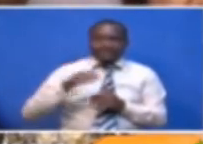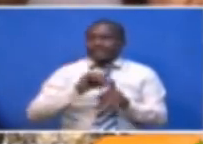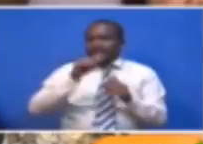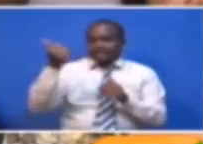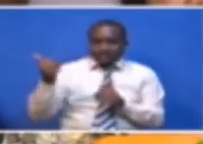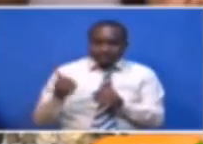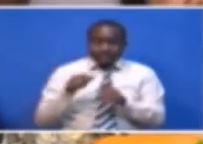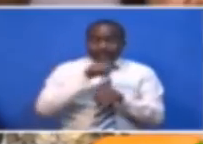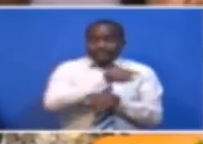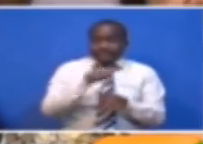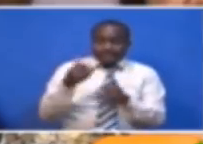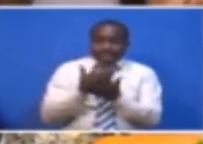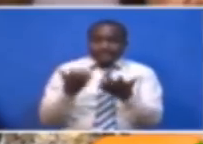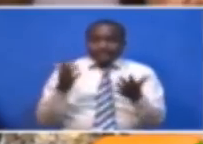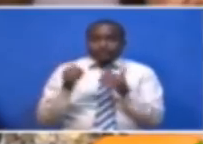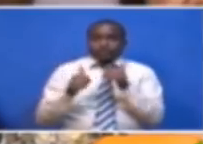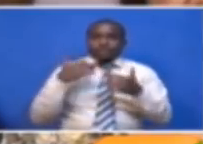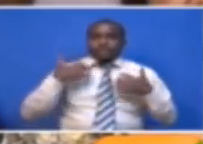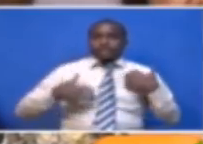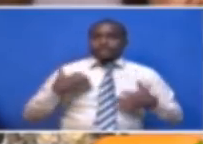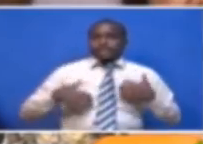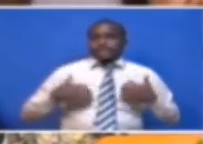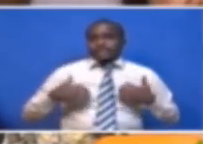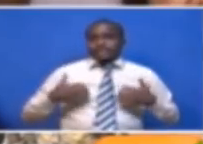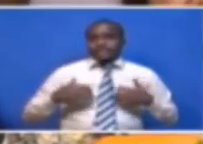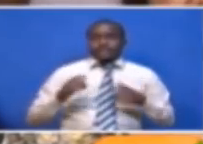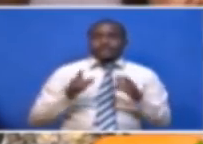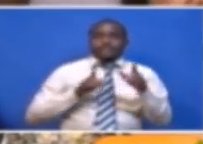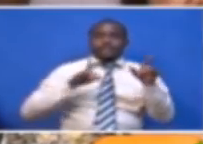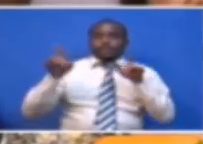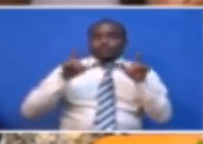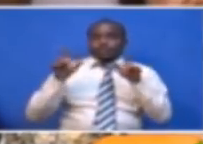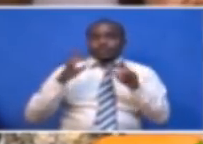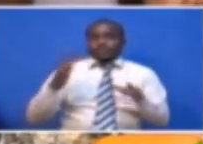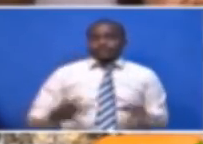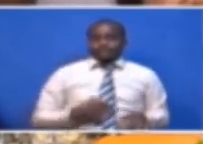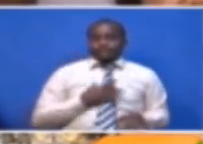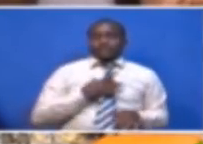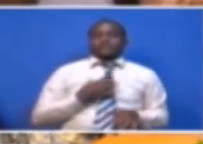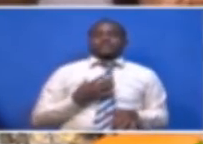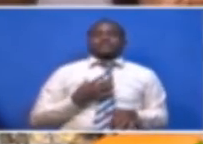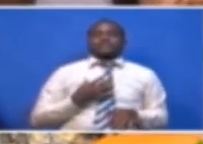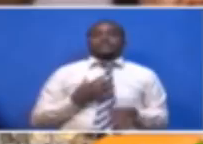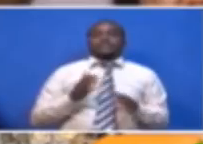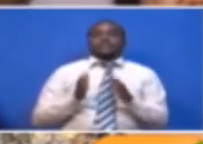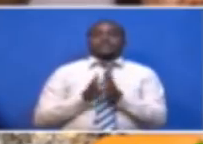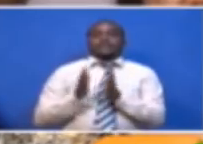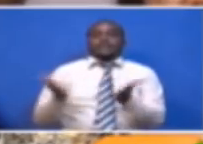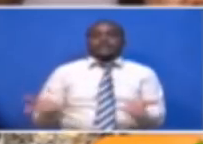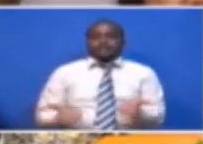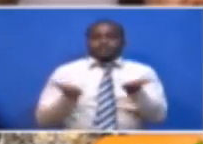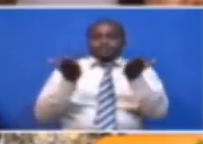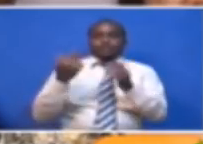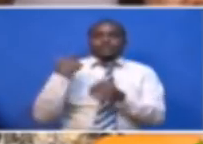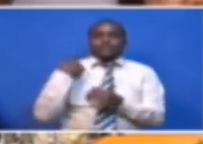are the things that have excited tourism, a visitor experience, and increased the numbers in those destinations.